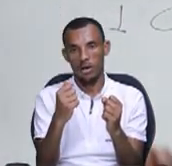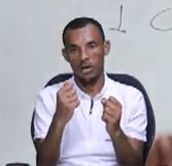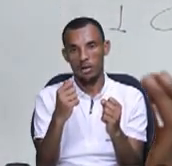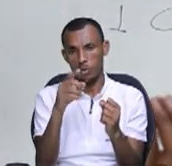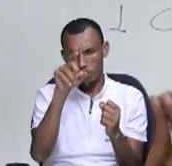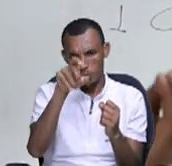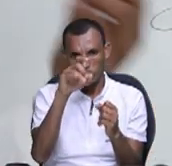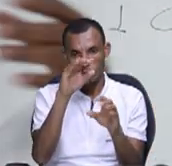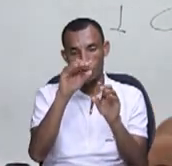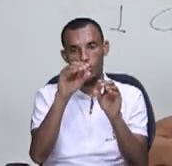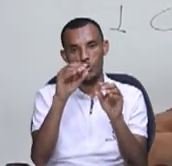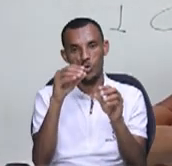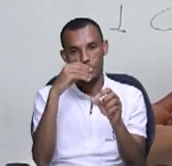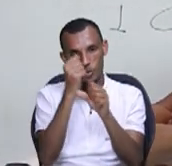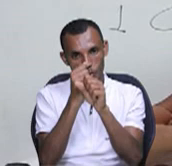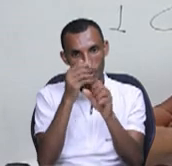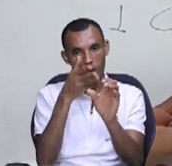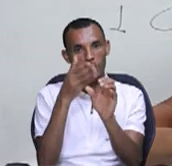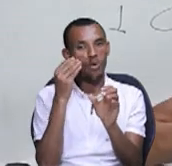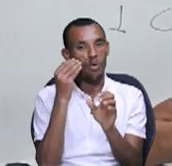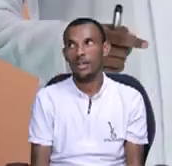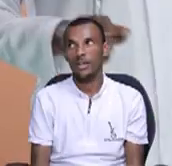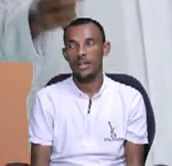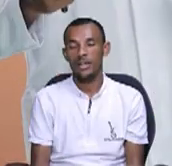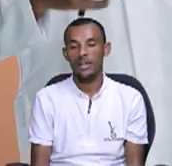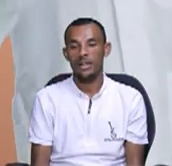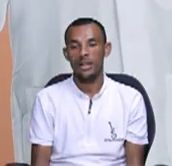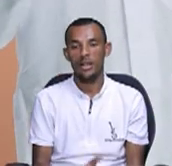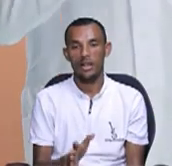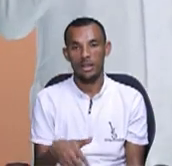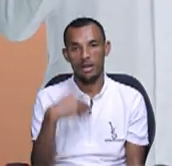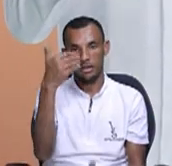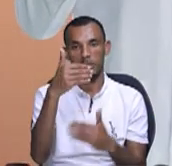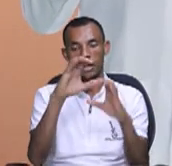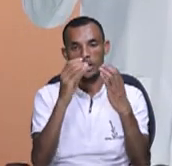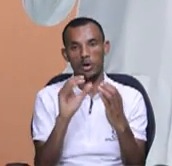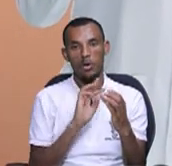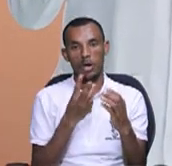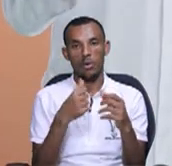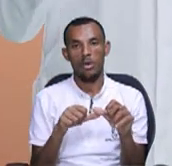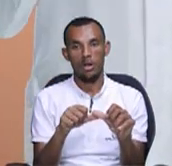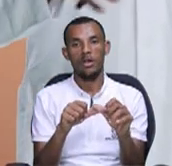You must be doing yourselves. Next class we continue